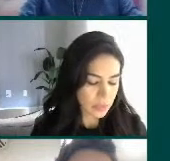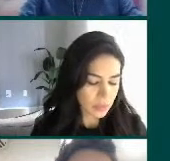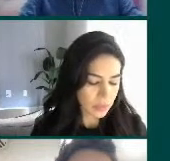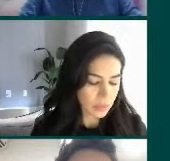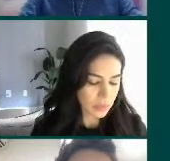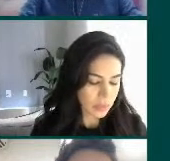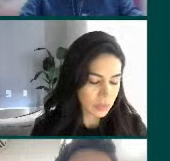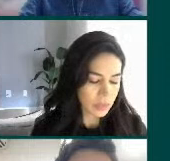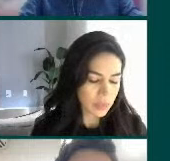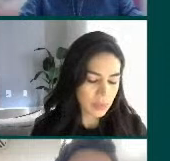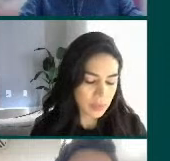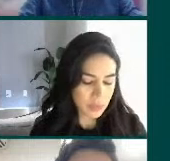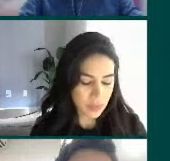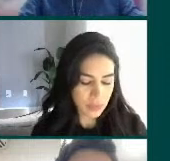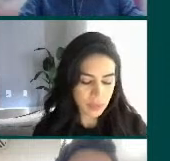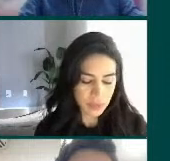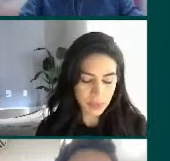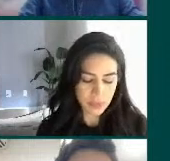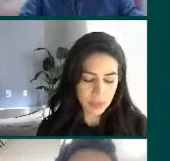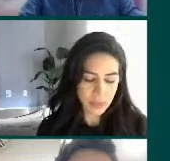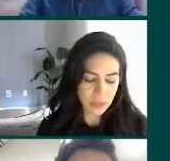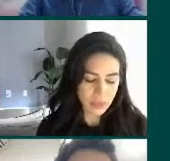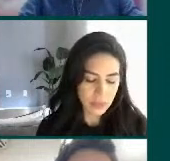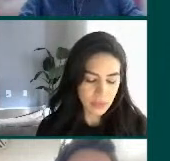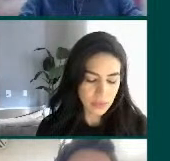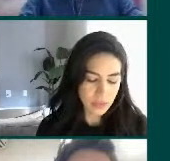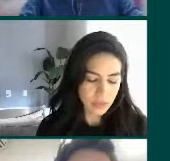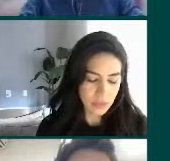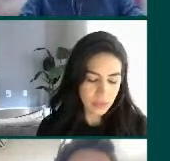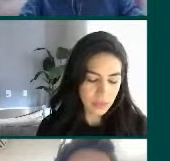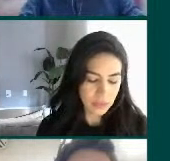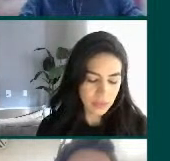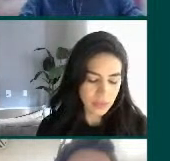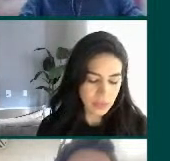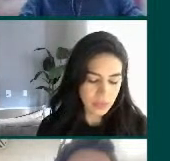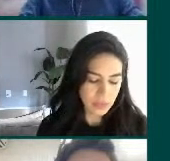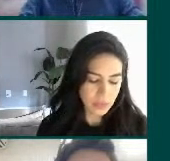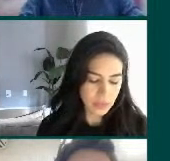stocks, with oil